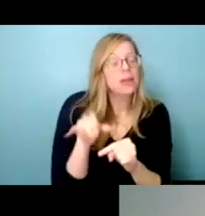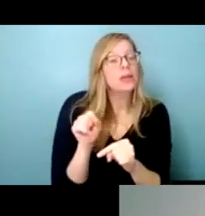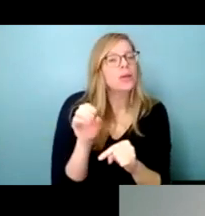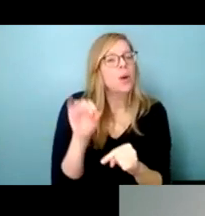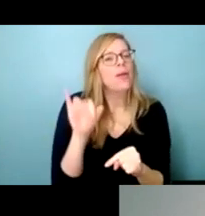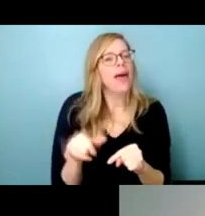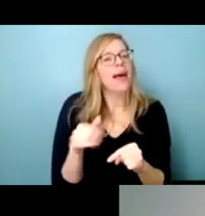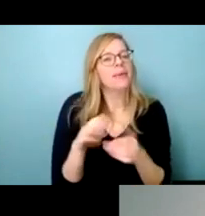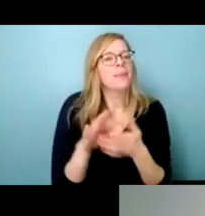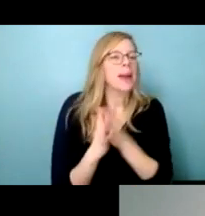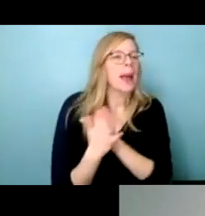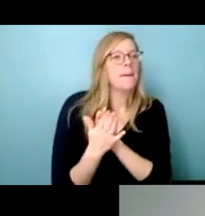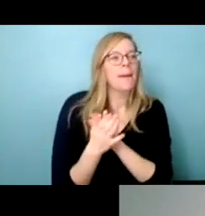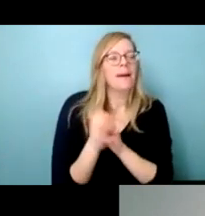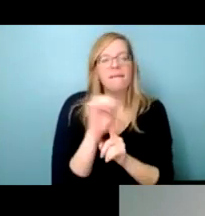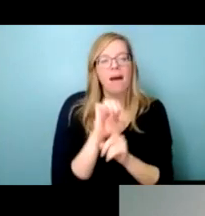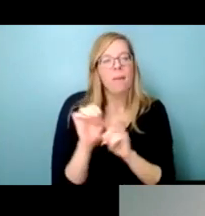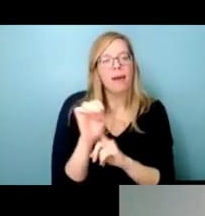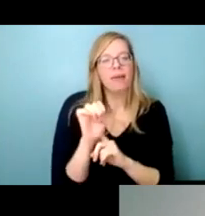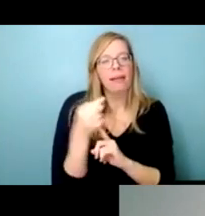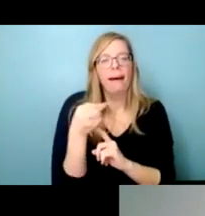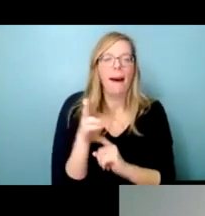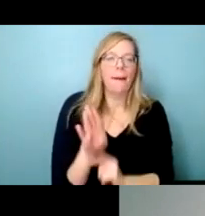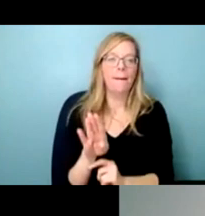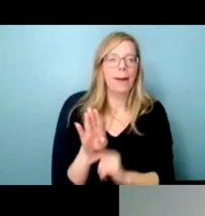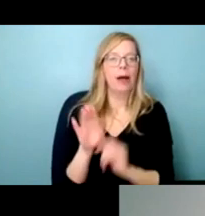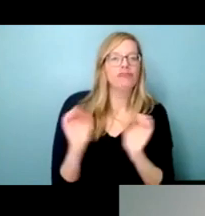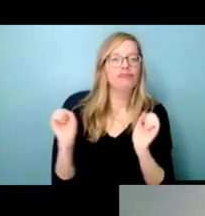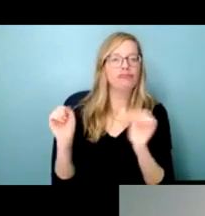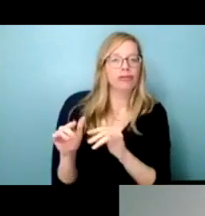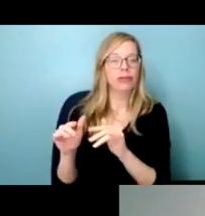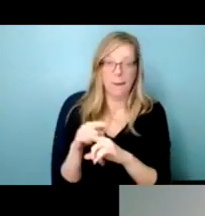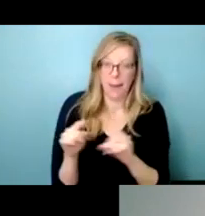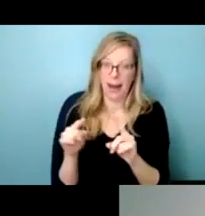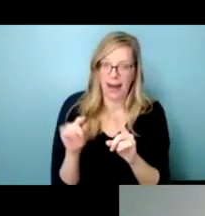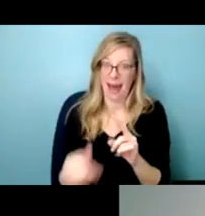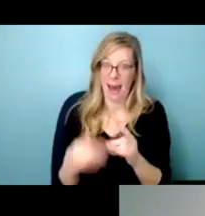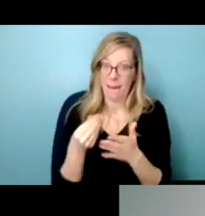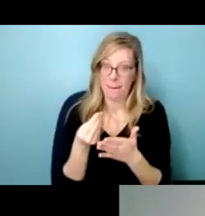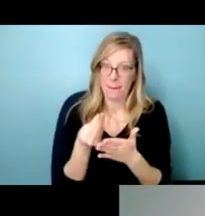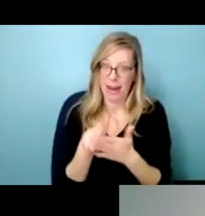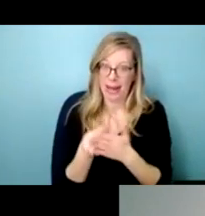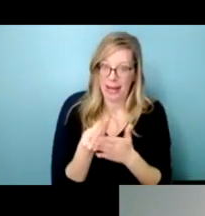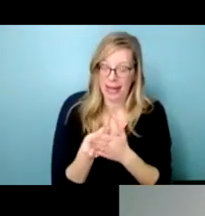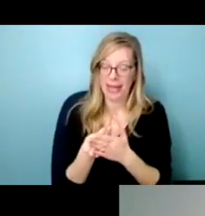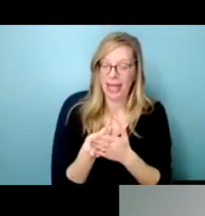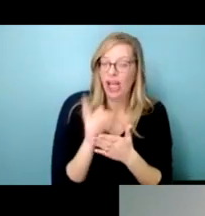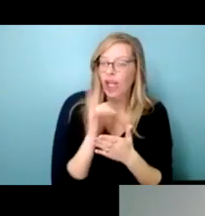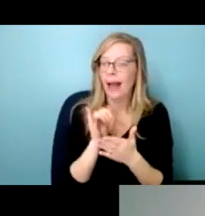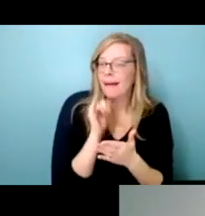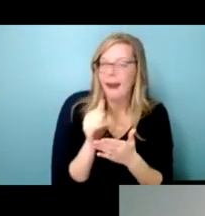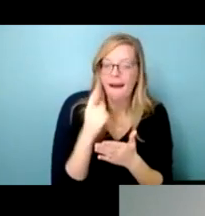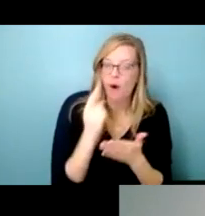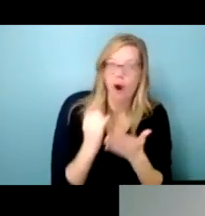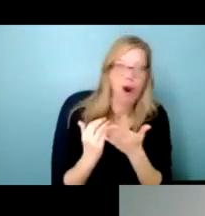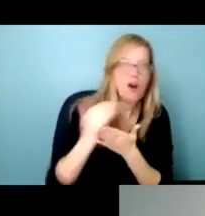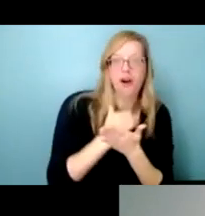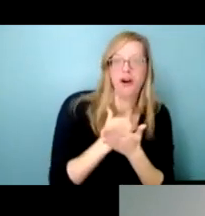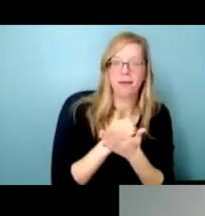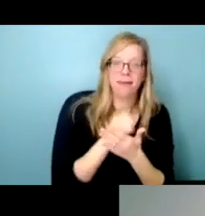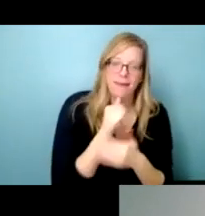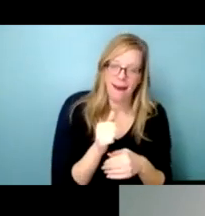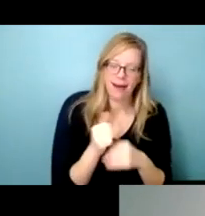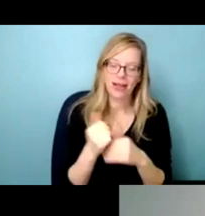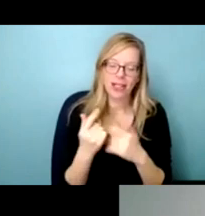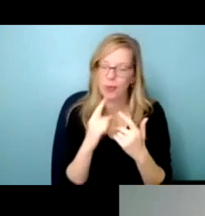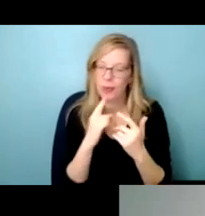hub. But, you know, we're just breaking even on that. So it was never intended to make money.